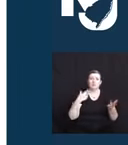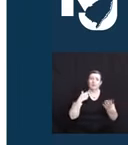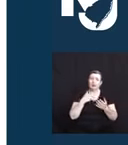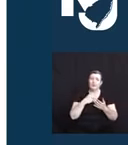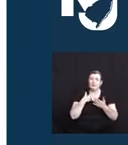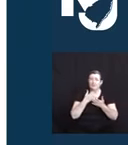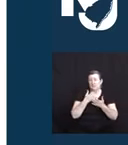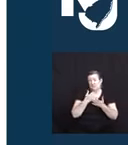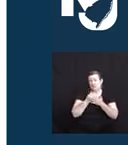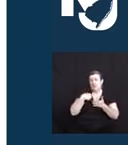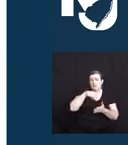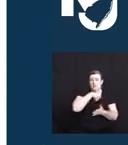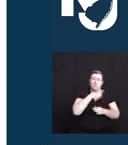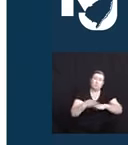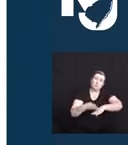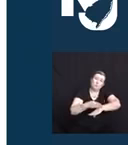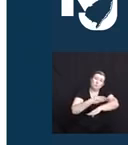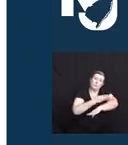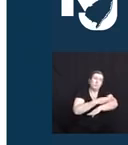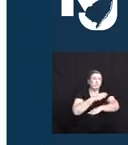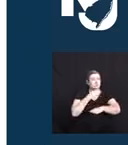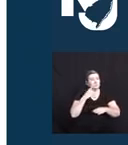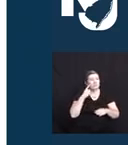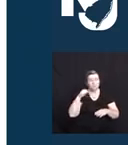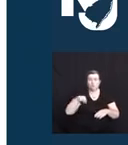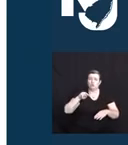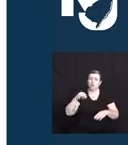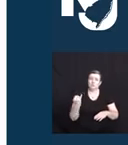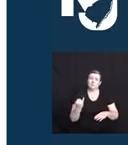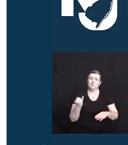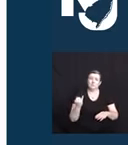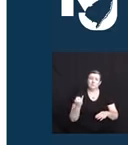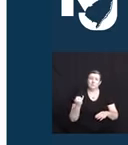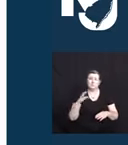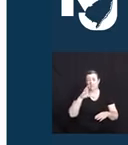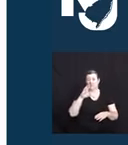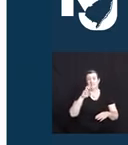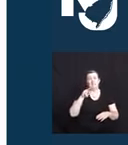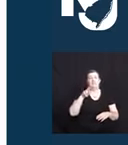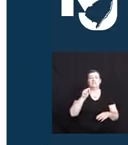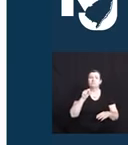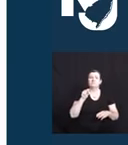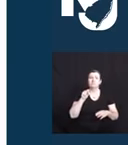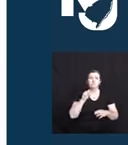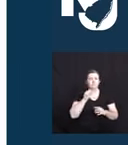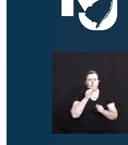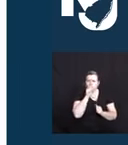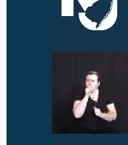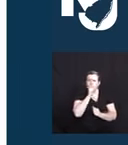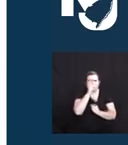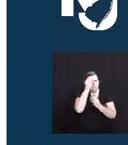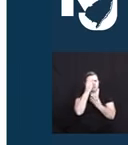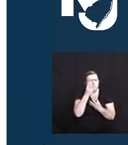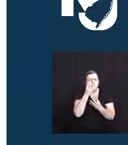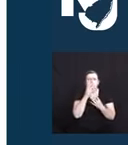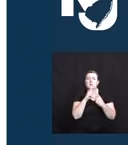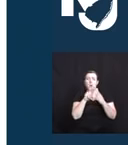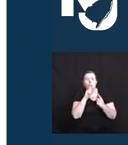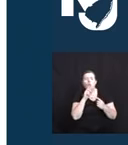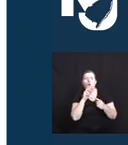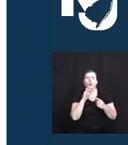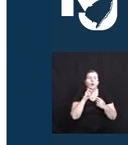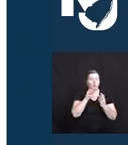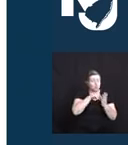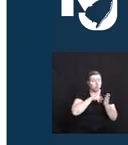said before, and this is important, the census is secure. Your data won't get into the wrong hands. It's easy, literally